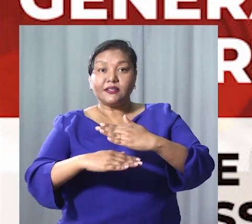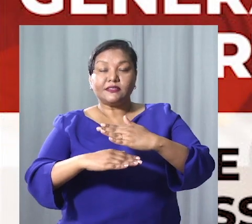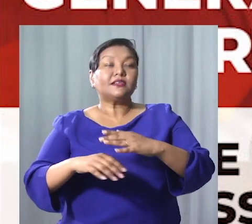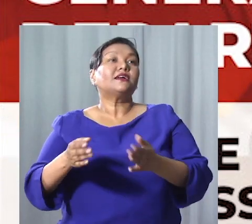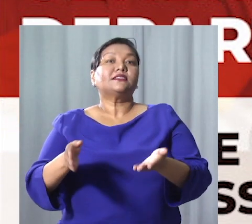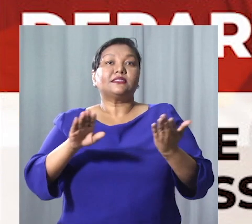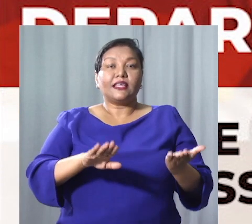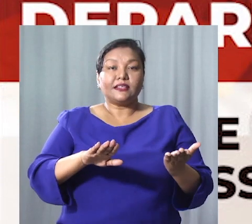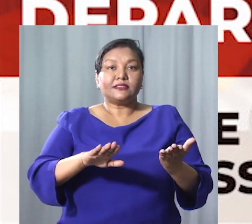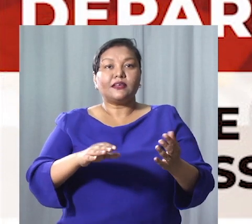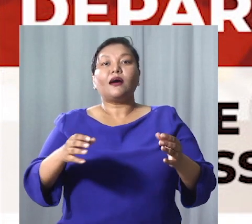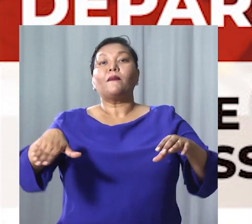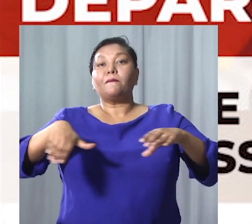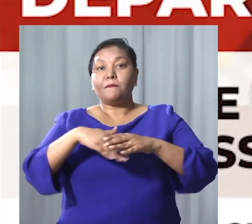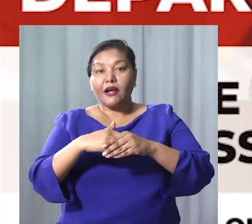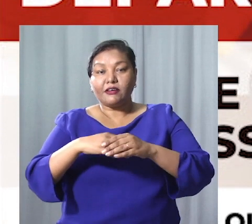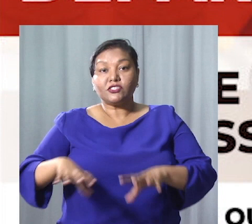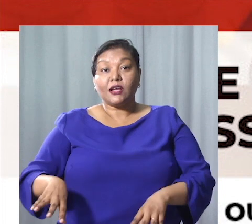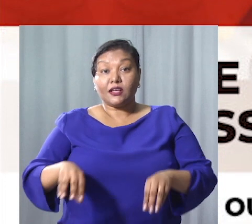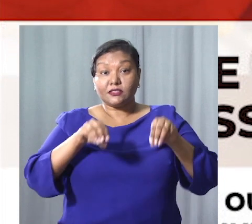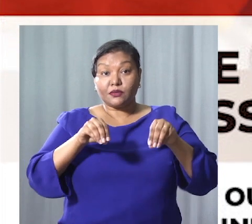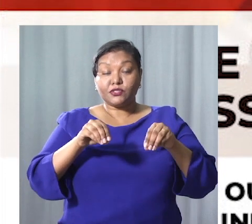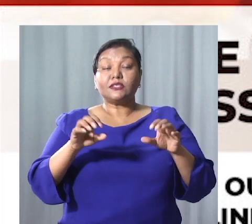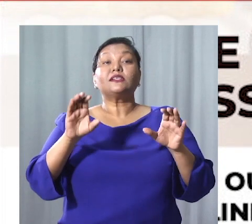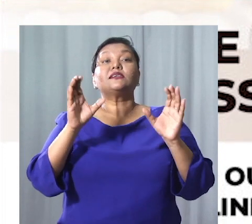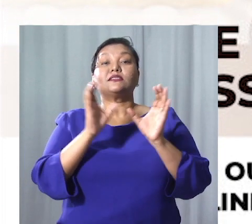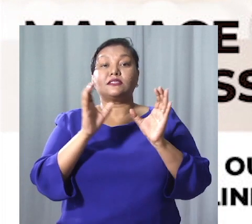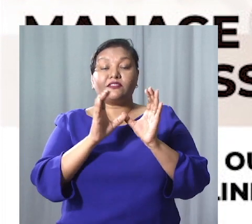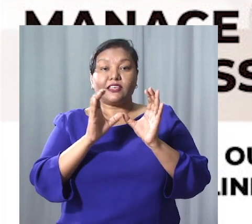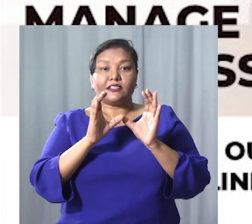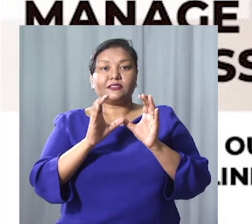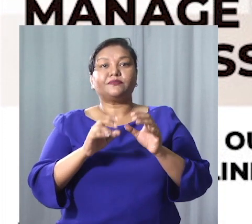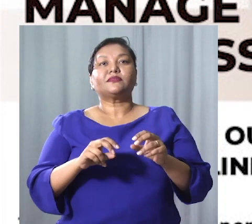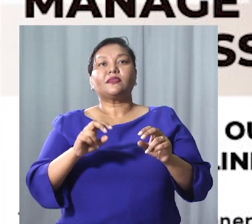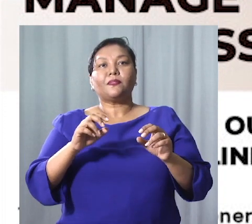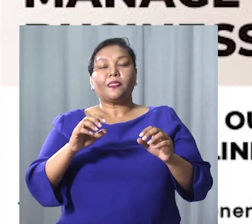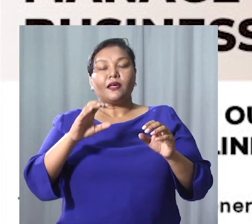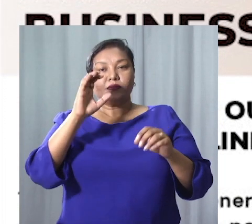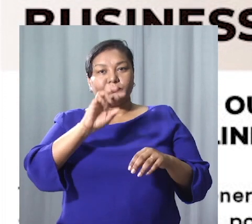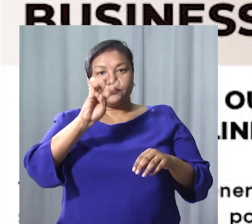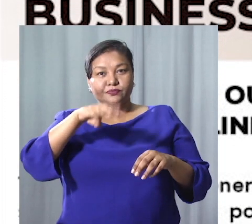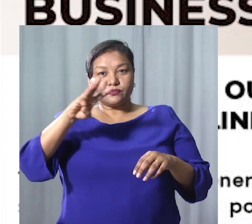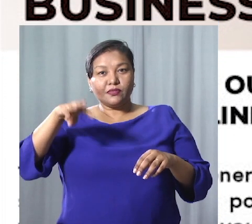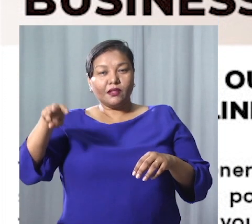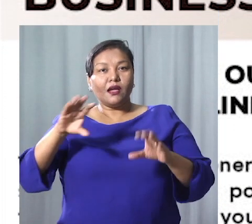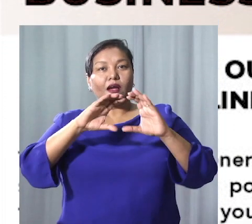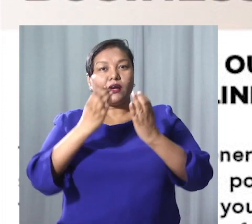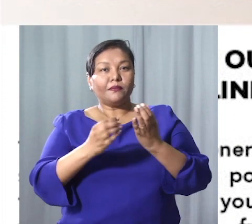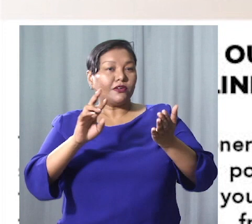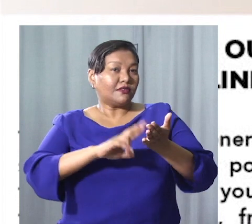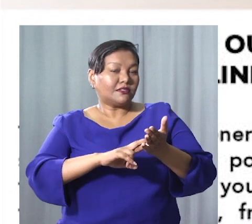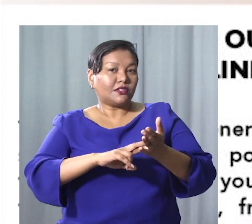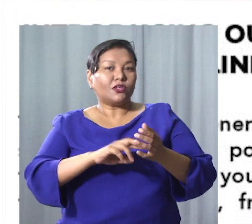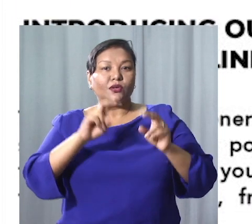certificates. At the Company Registry, you can arrange for the collection of certificates